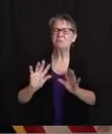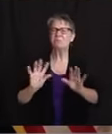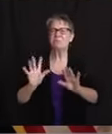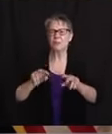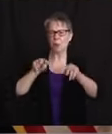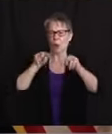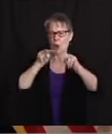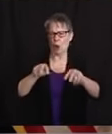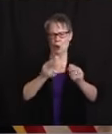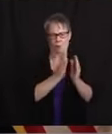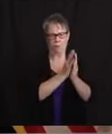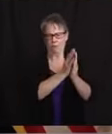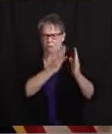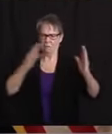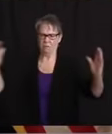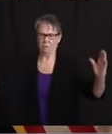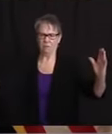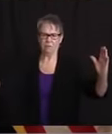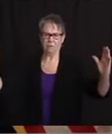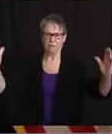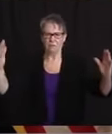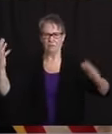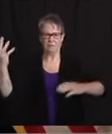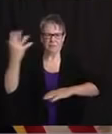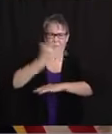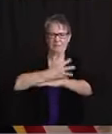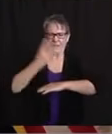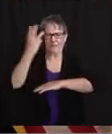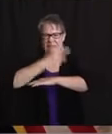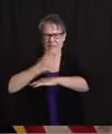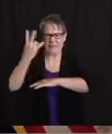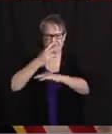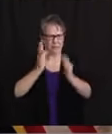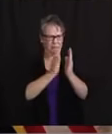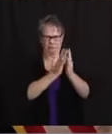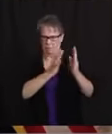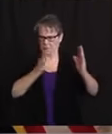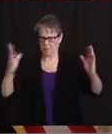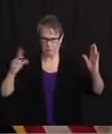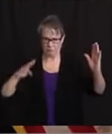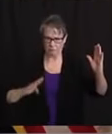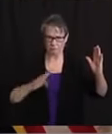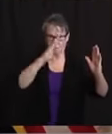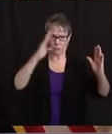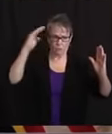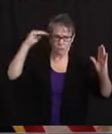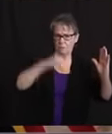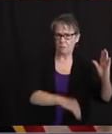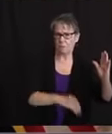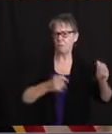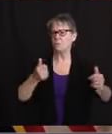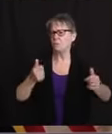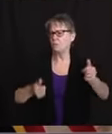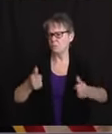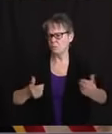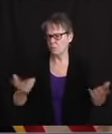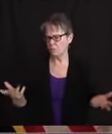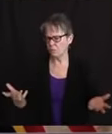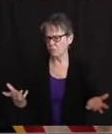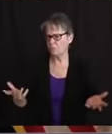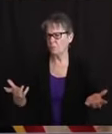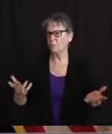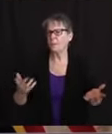that I think Christina and her team and Judy and her team overall at DOH monitor rolling 3-day